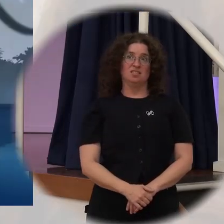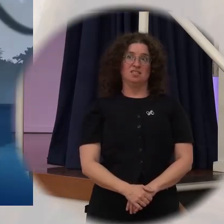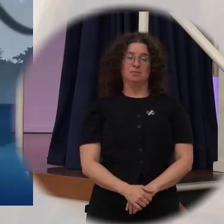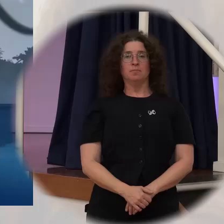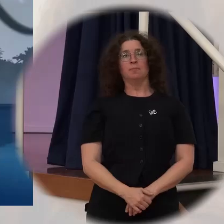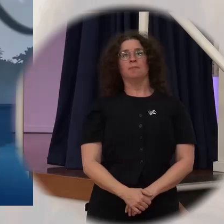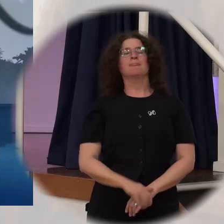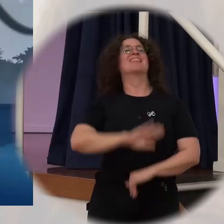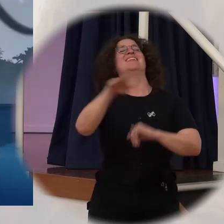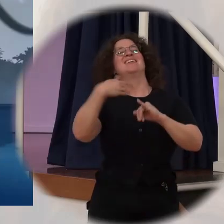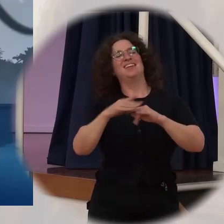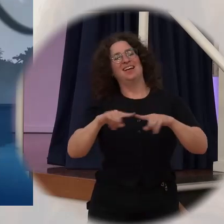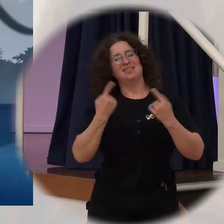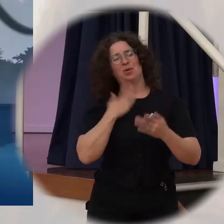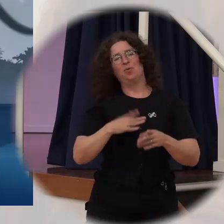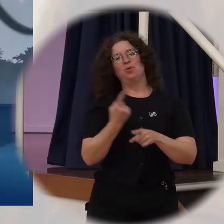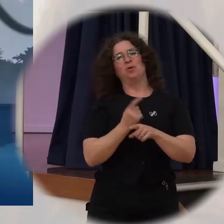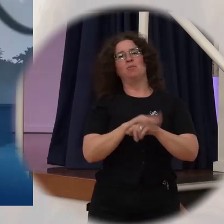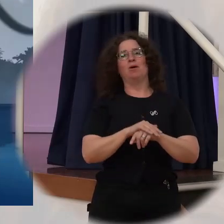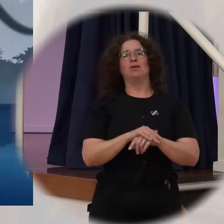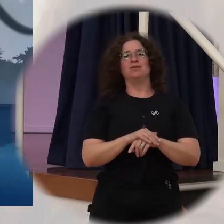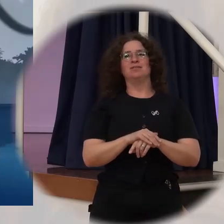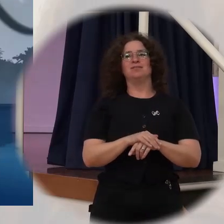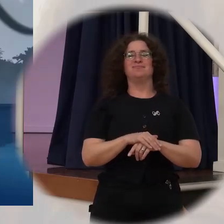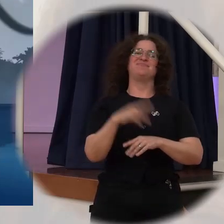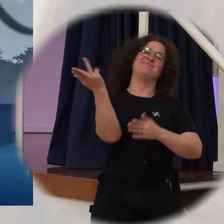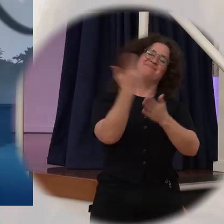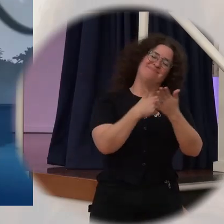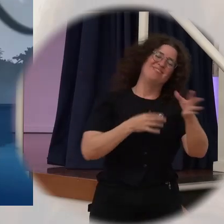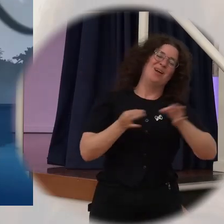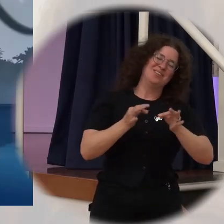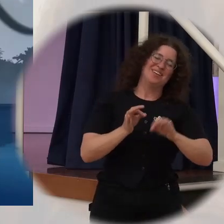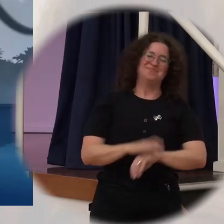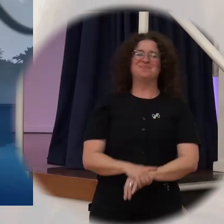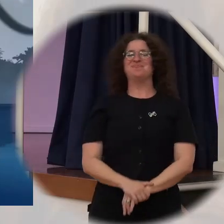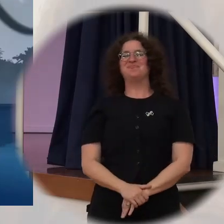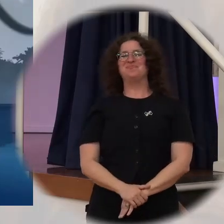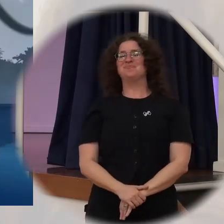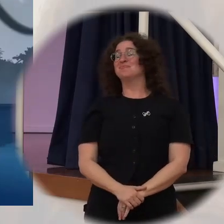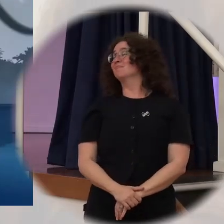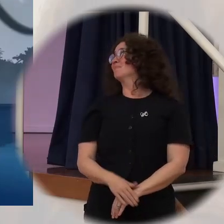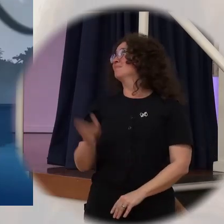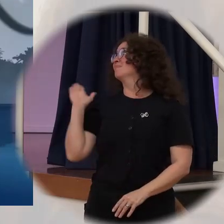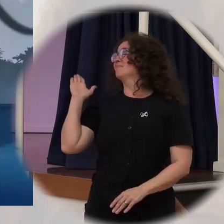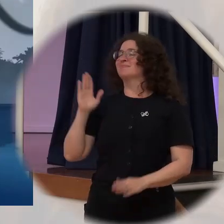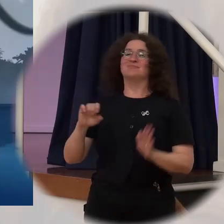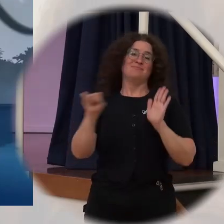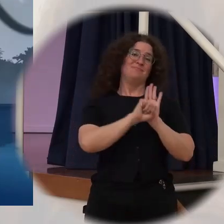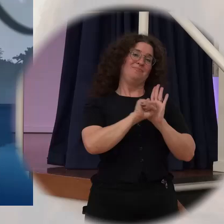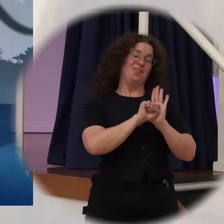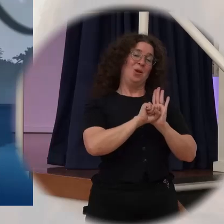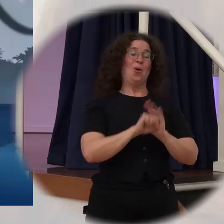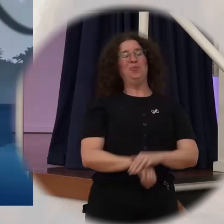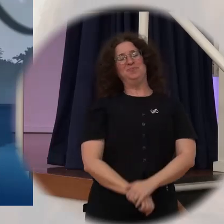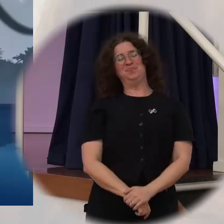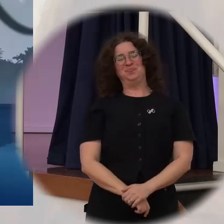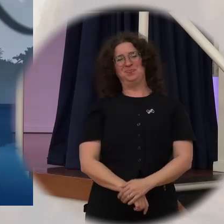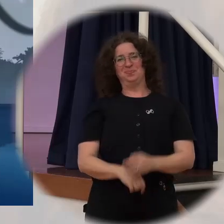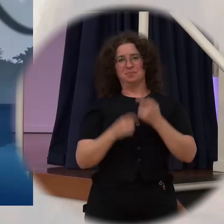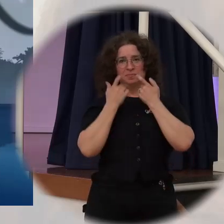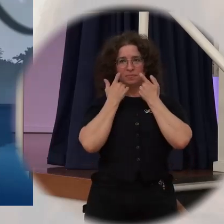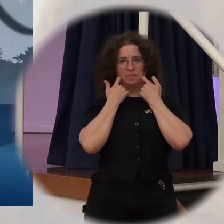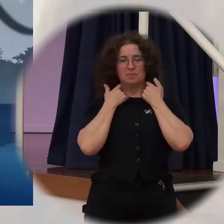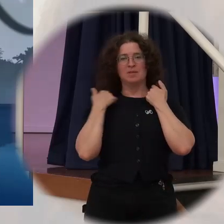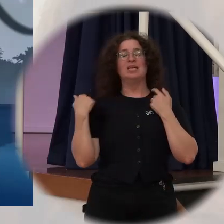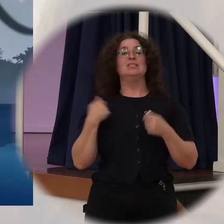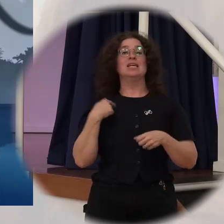And the last thing I want to touch on is graphic design, which is yeah. So there's the logo for the game, Bejeweled. And for me, when I make my